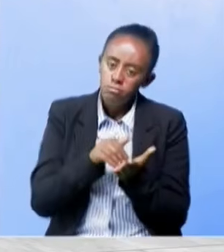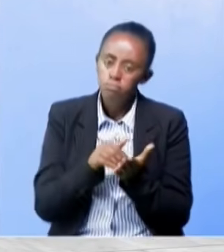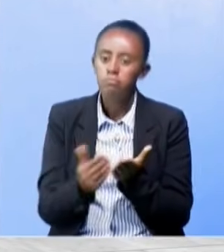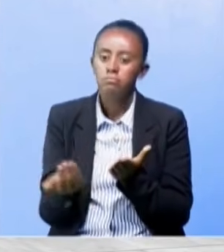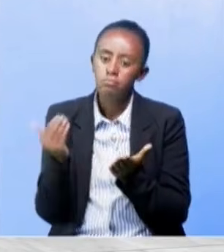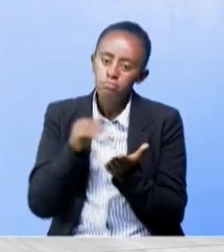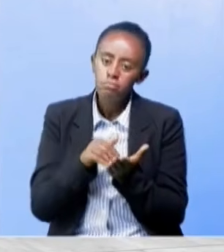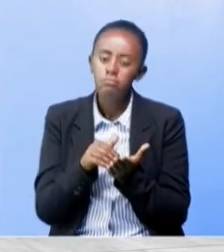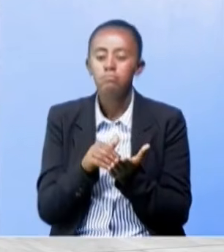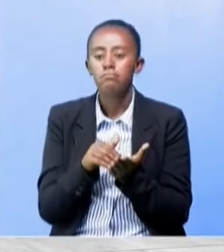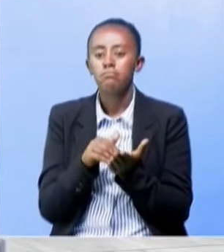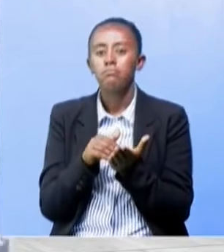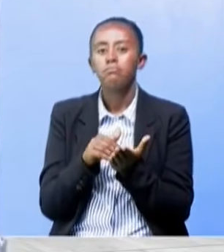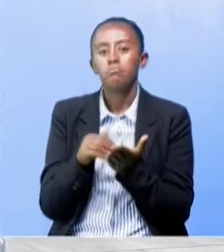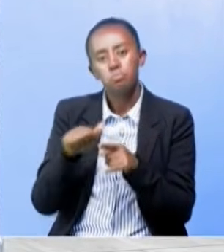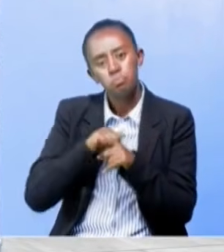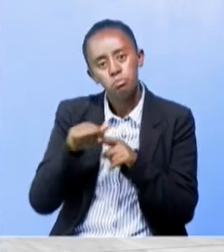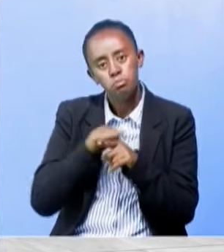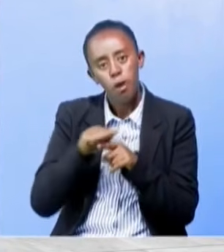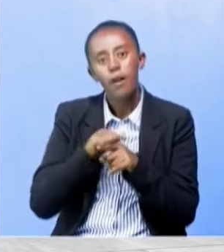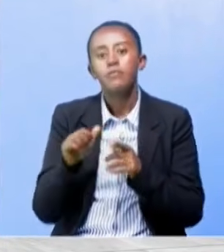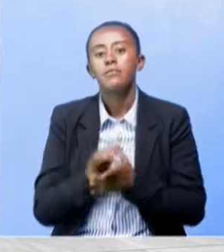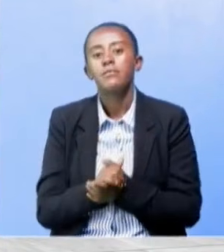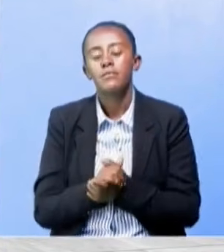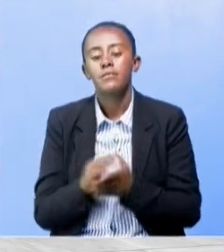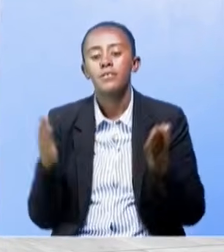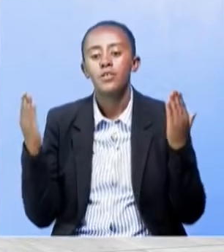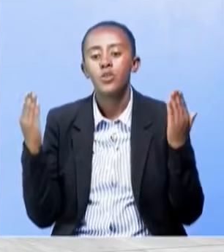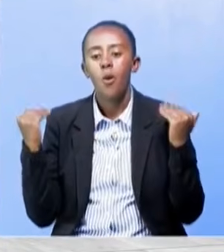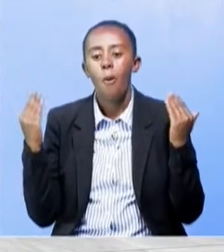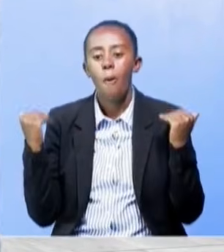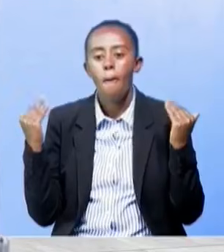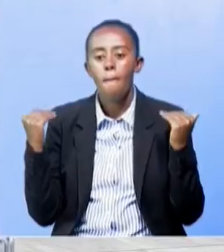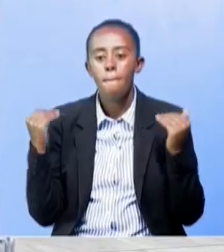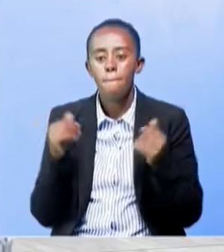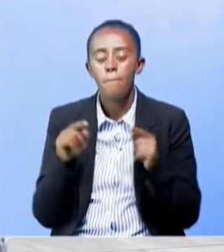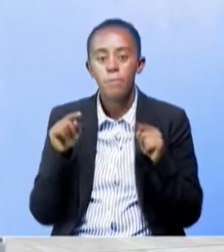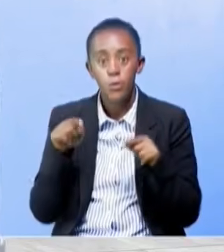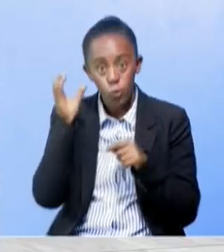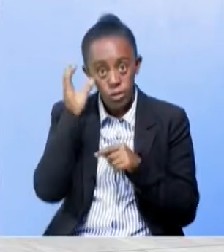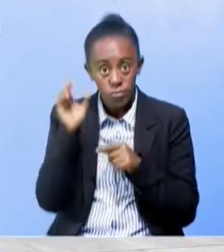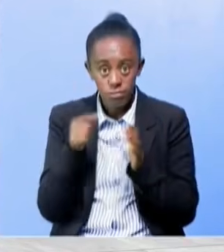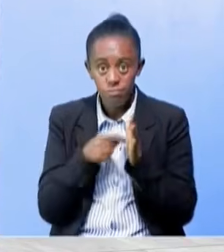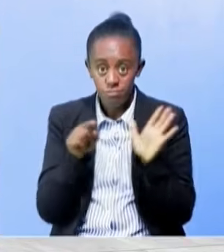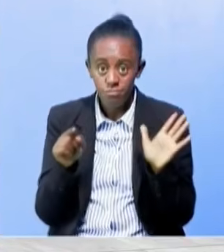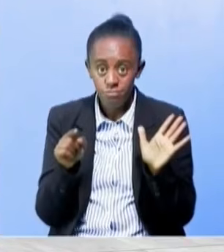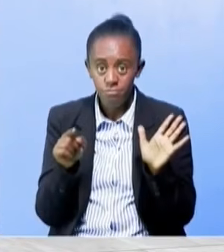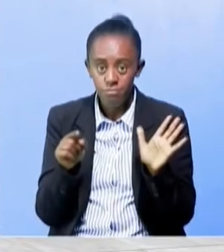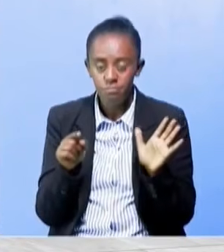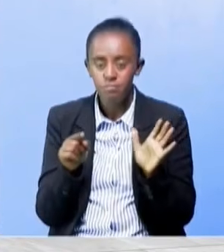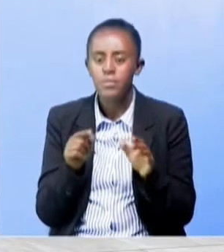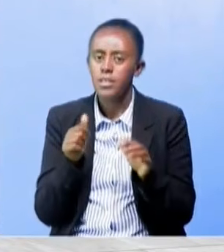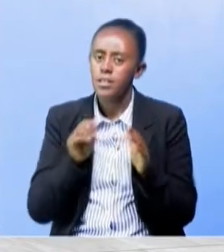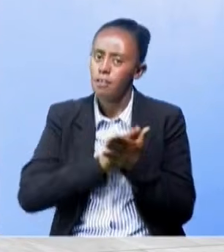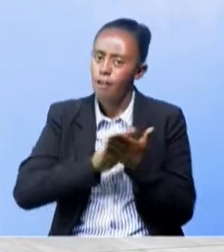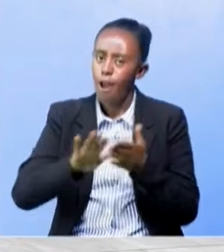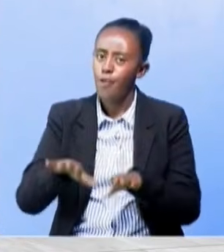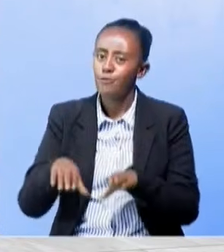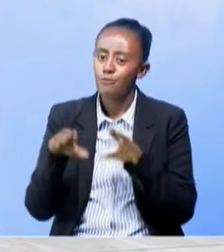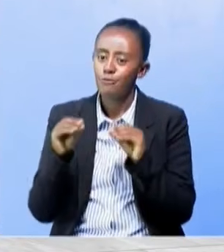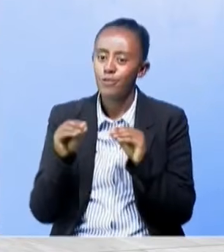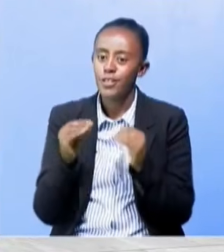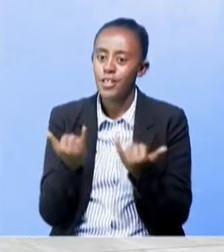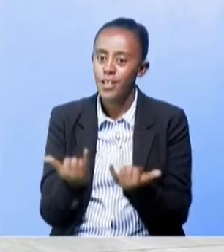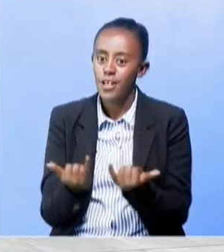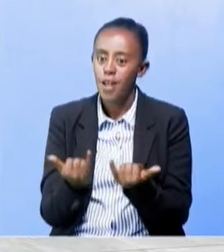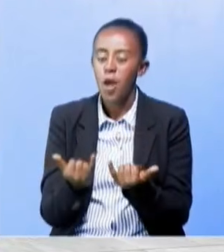it after maybe practice. I hope I'm clear about this concept. Nice to see you. Now, we're